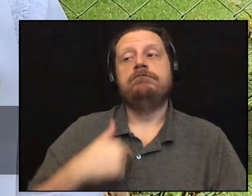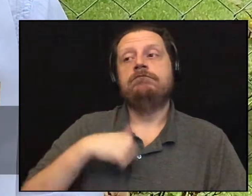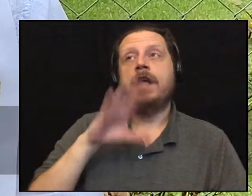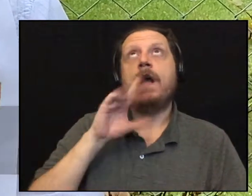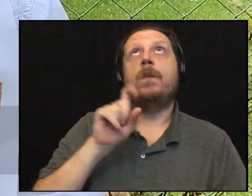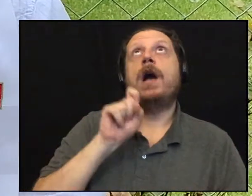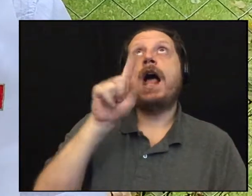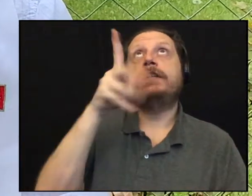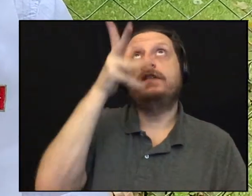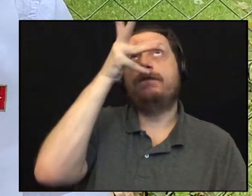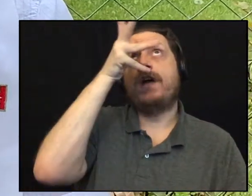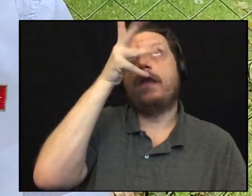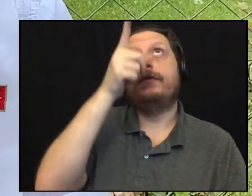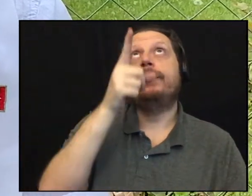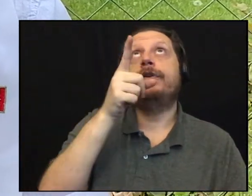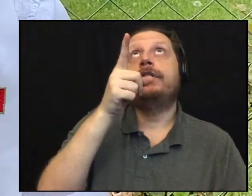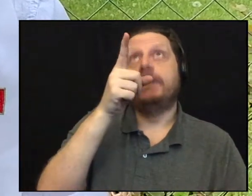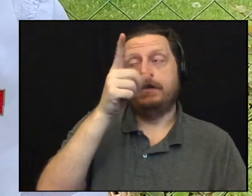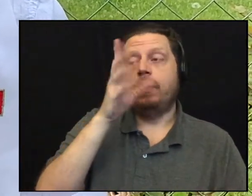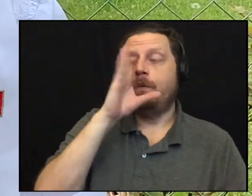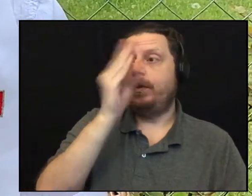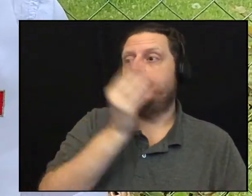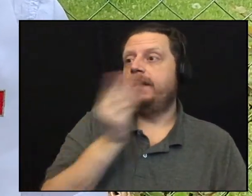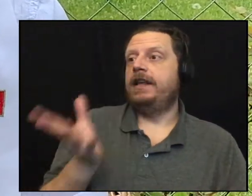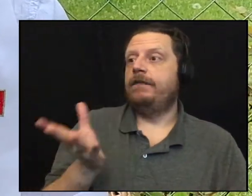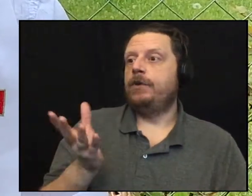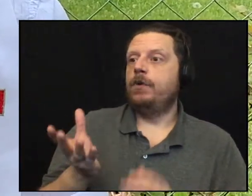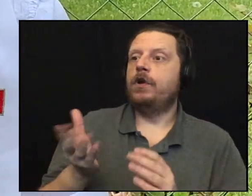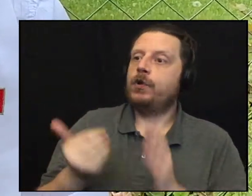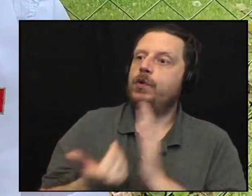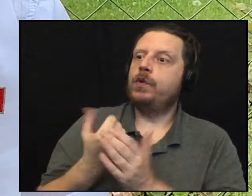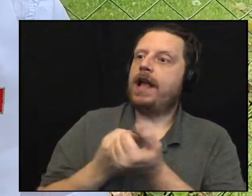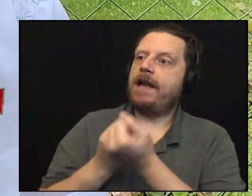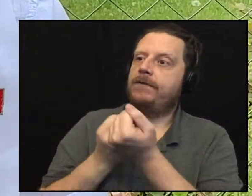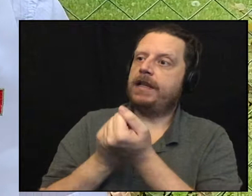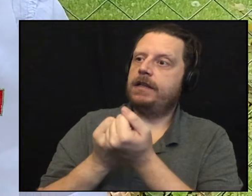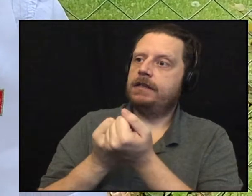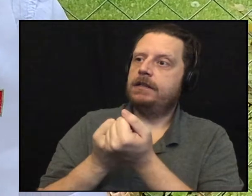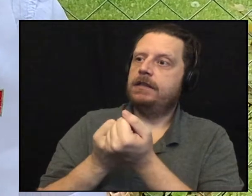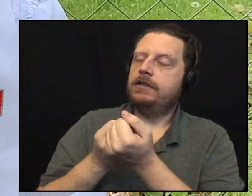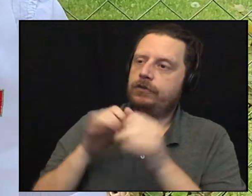Father, and he will give you another advocate to be with you forever.